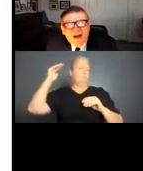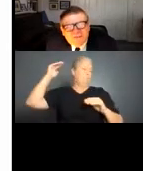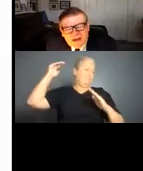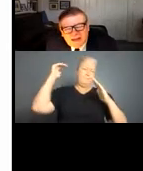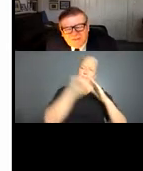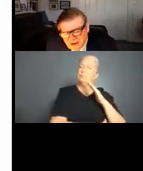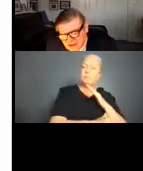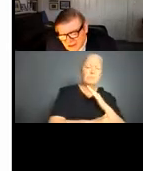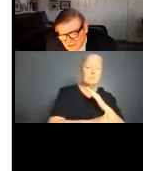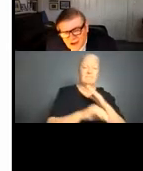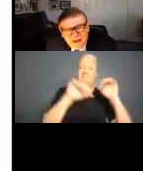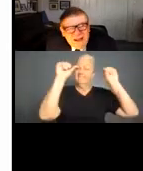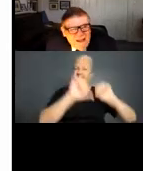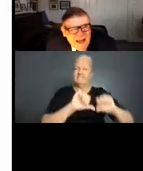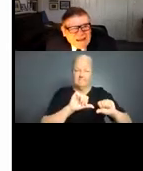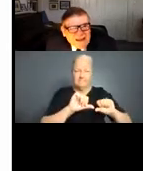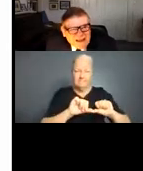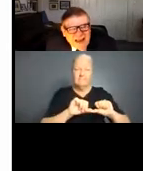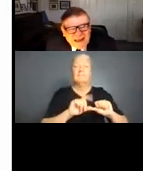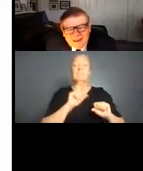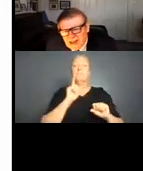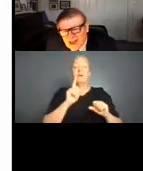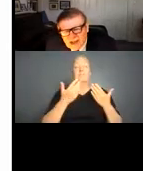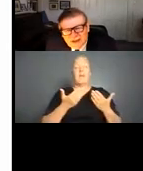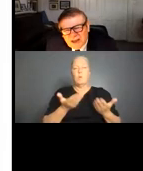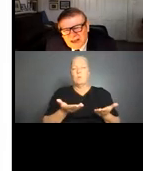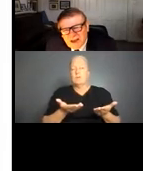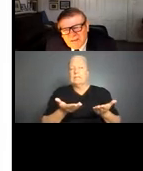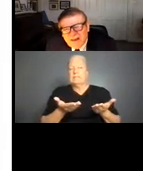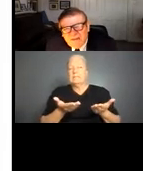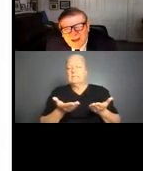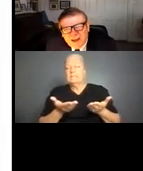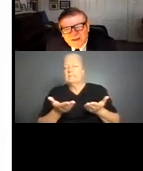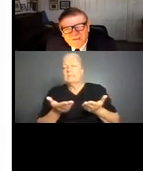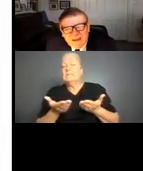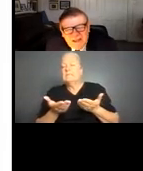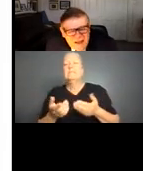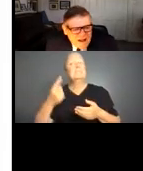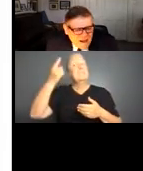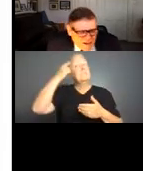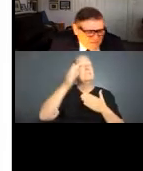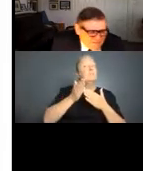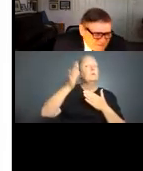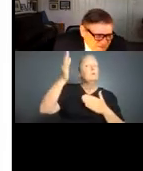more especially for us in the world. And tackling these issues is going to be vital.